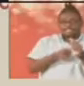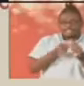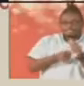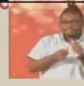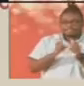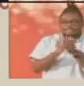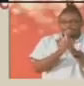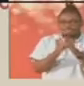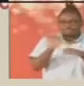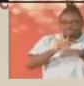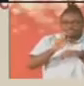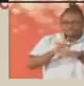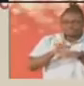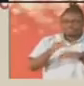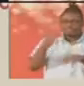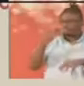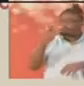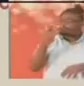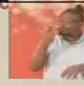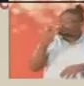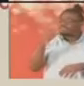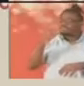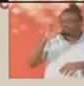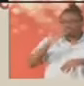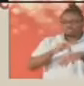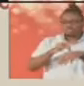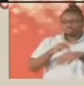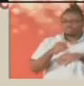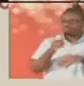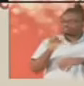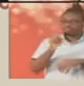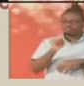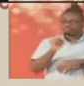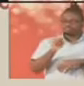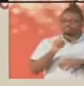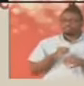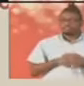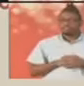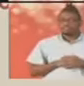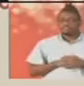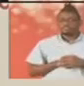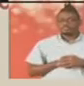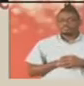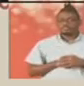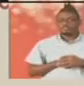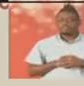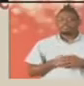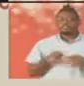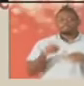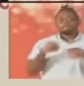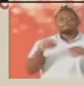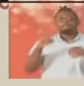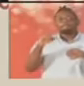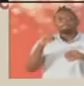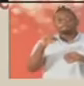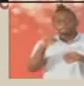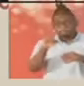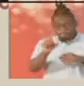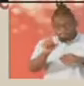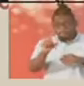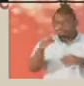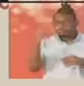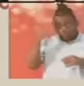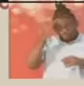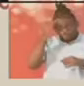get protection. So, masks. Masks protect you from COVID-19. That is the message. And in